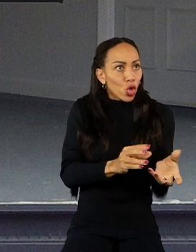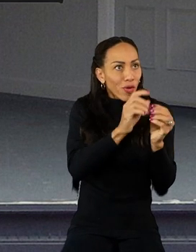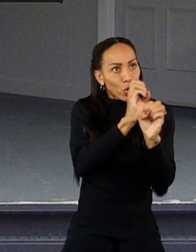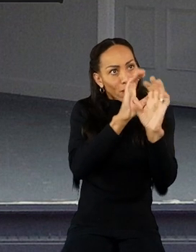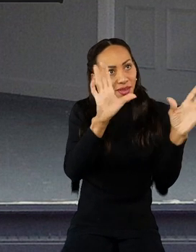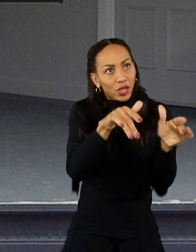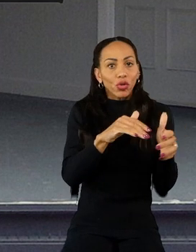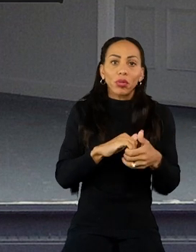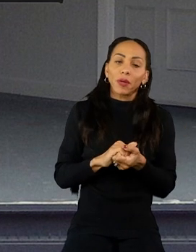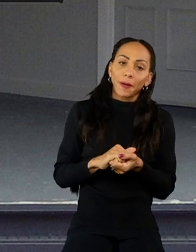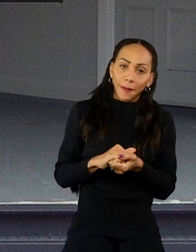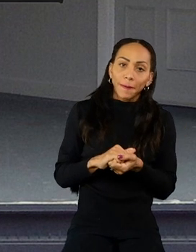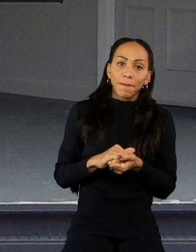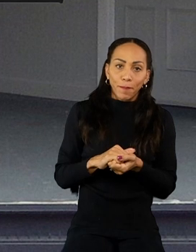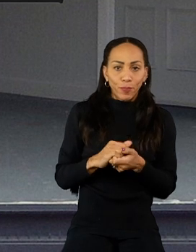Yeah, exactly.